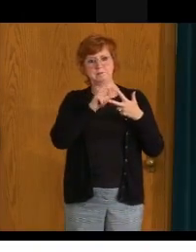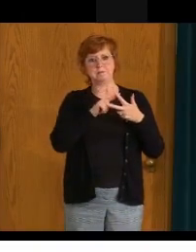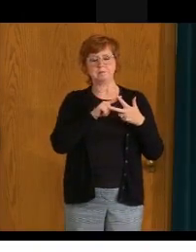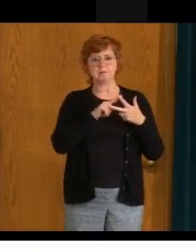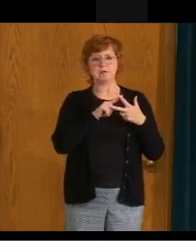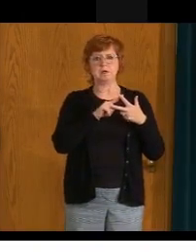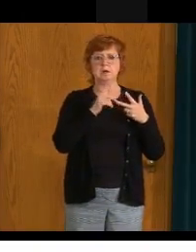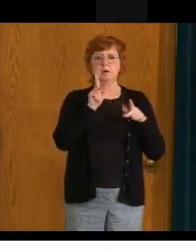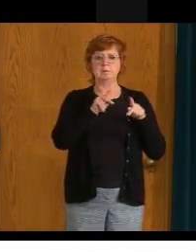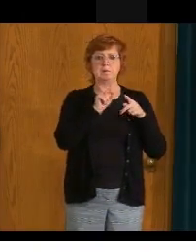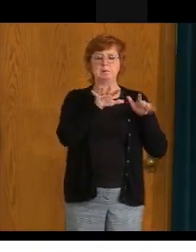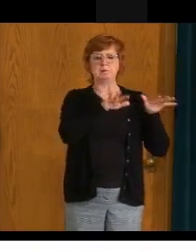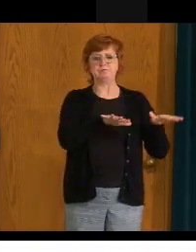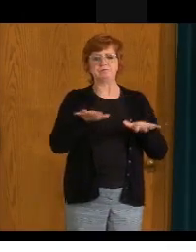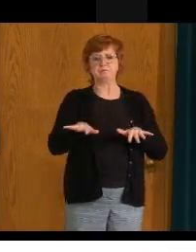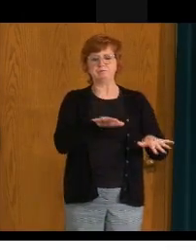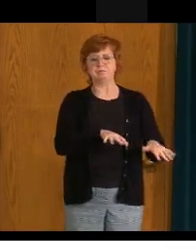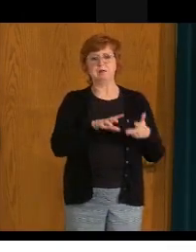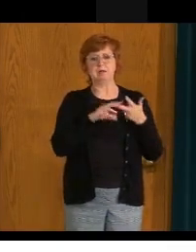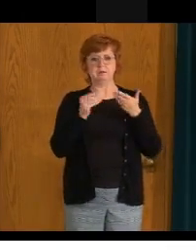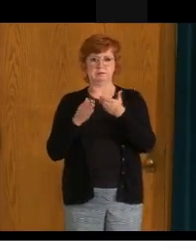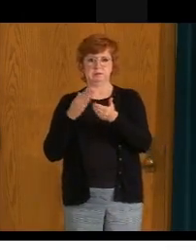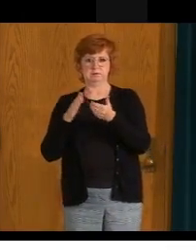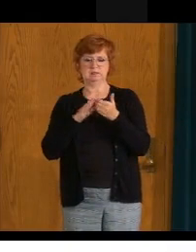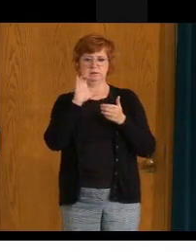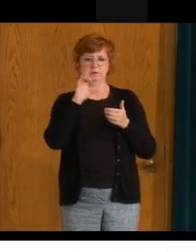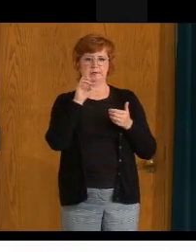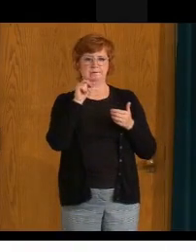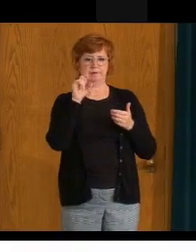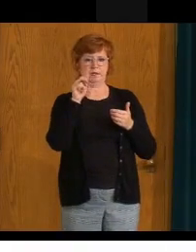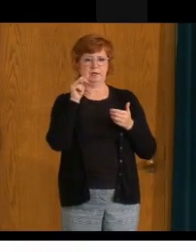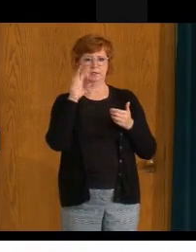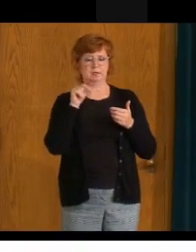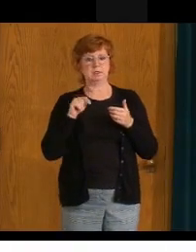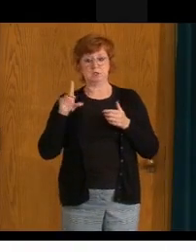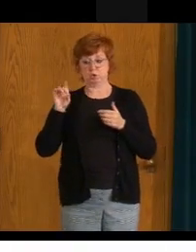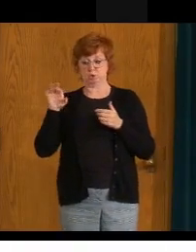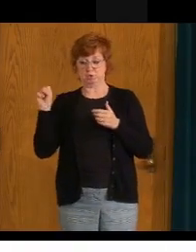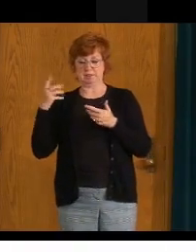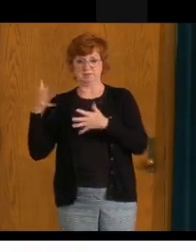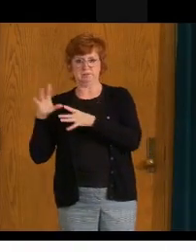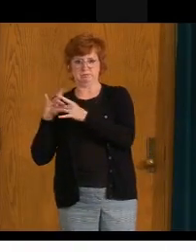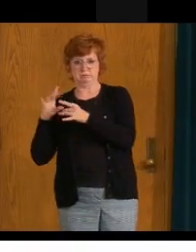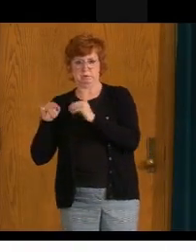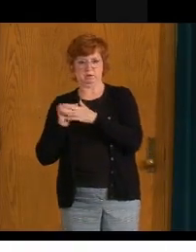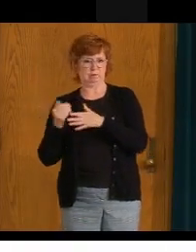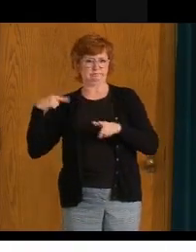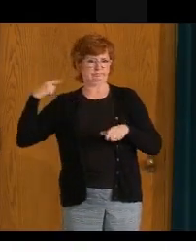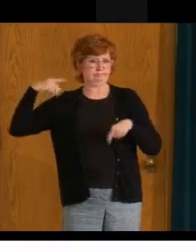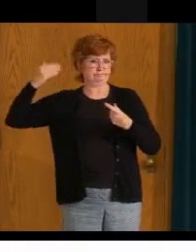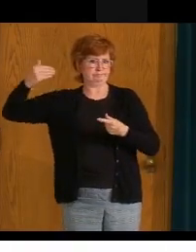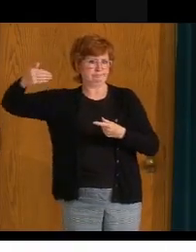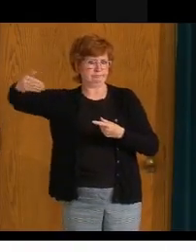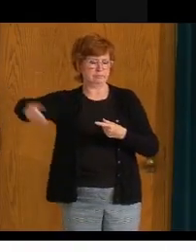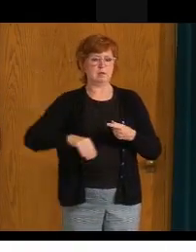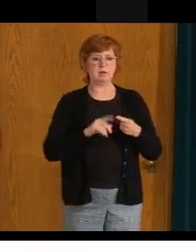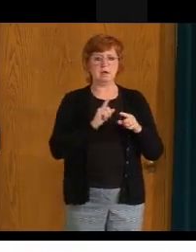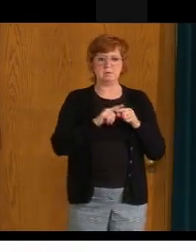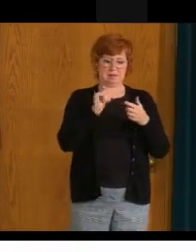part of any immunization campaign and how important they are. So by focusing on complacency and convenience, we are going to really